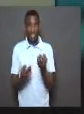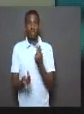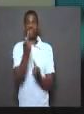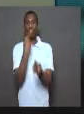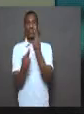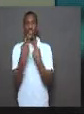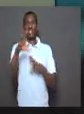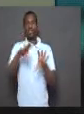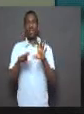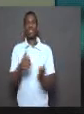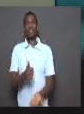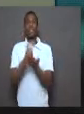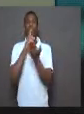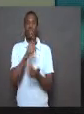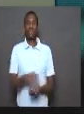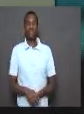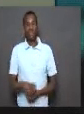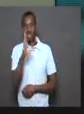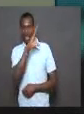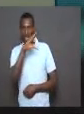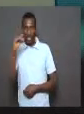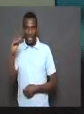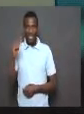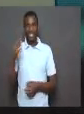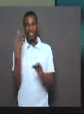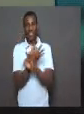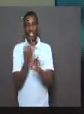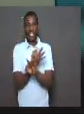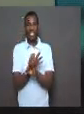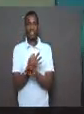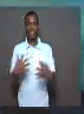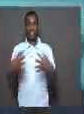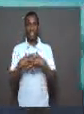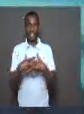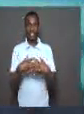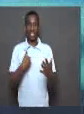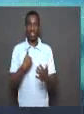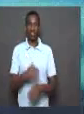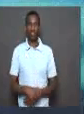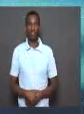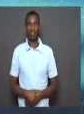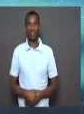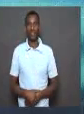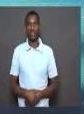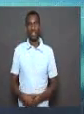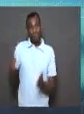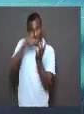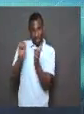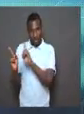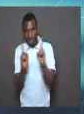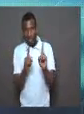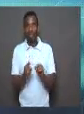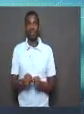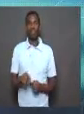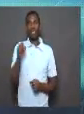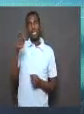photosynthesis and the functionality of machines. Furthermore, it